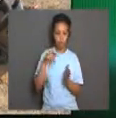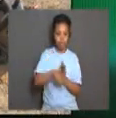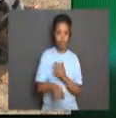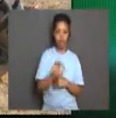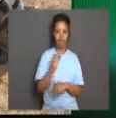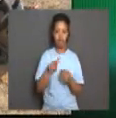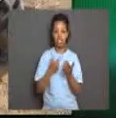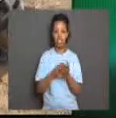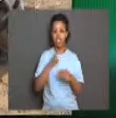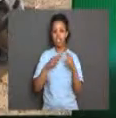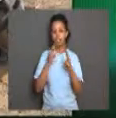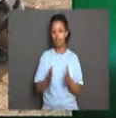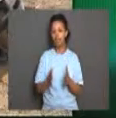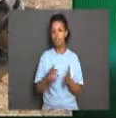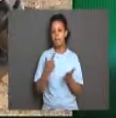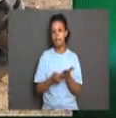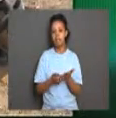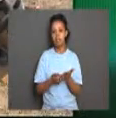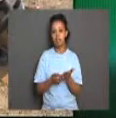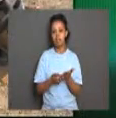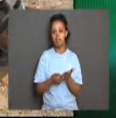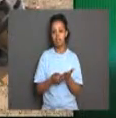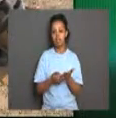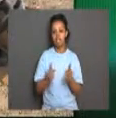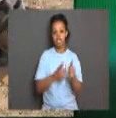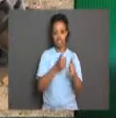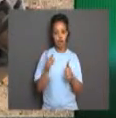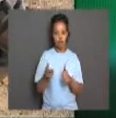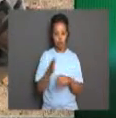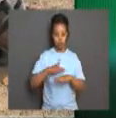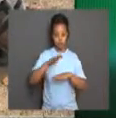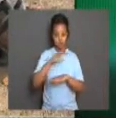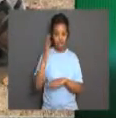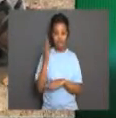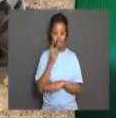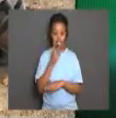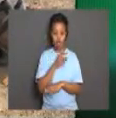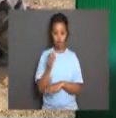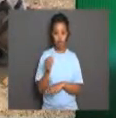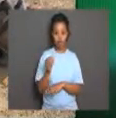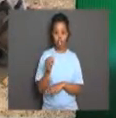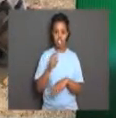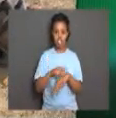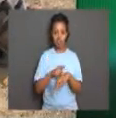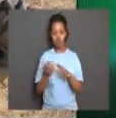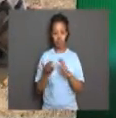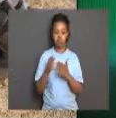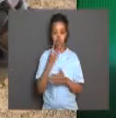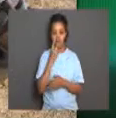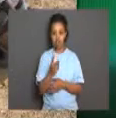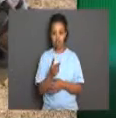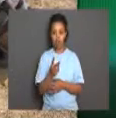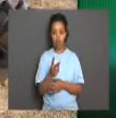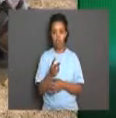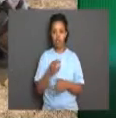Therefore, scientists can go through the sequence of layers to determine approximately how